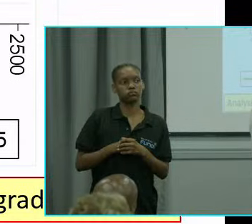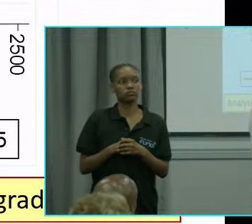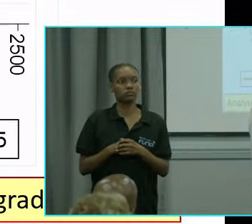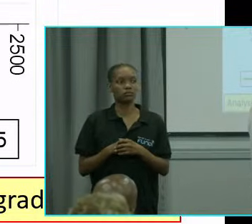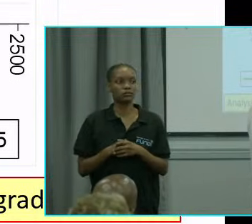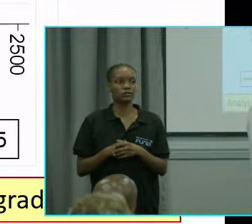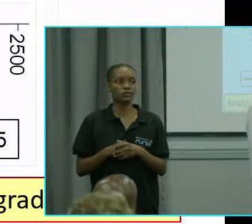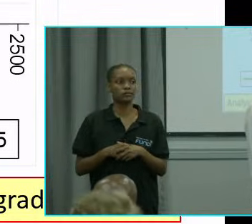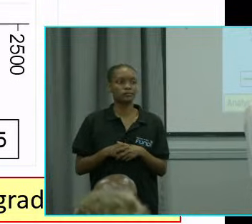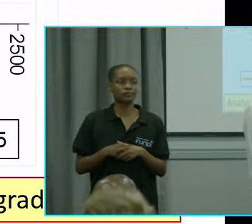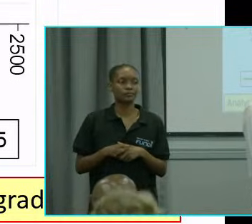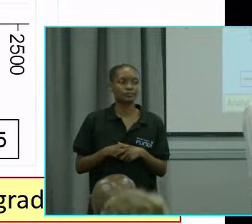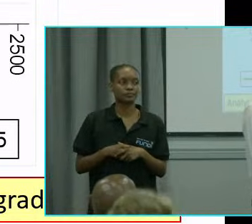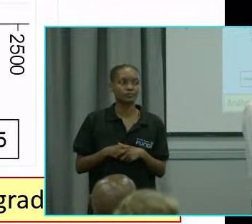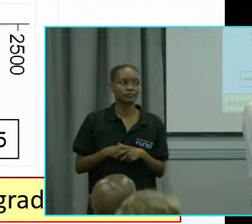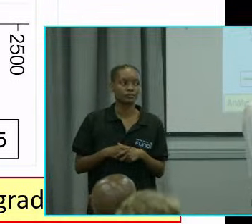that